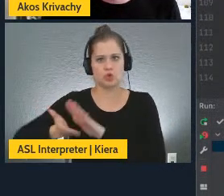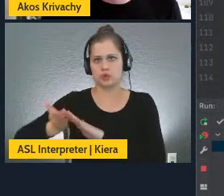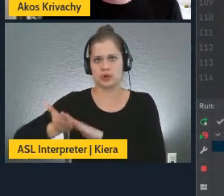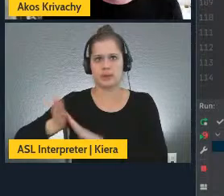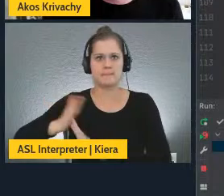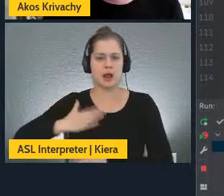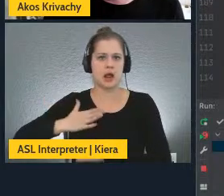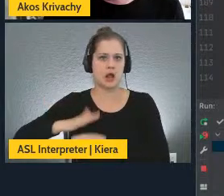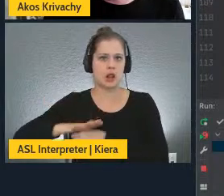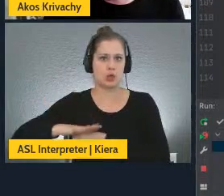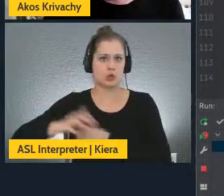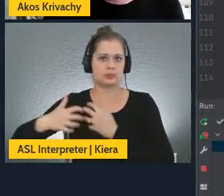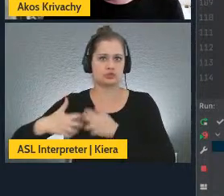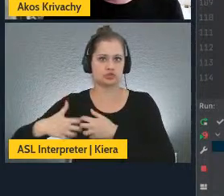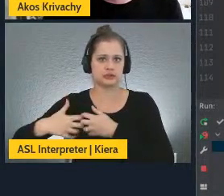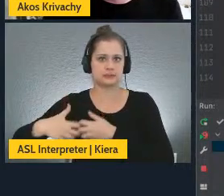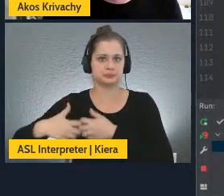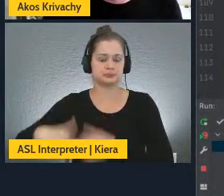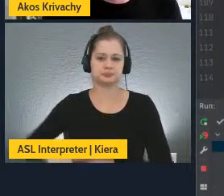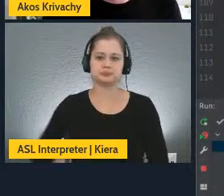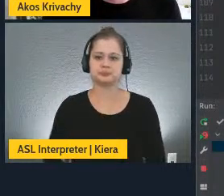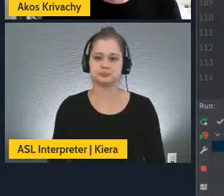machine.